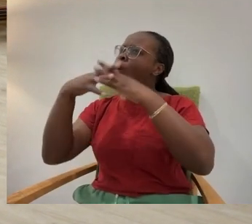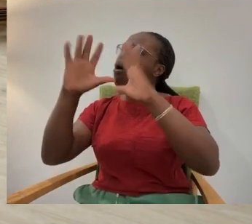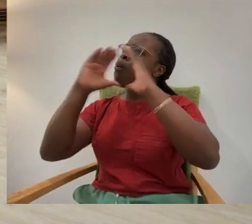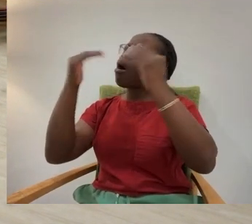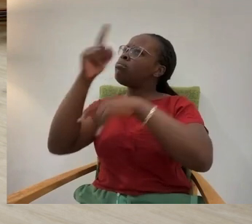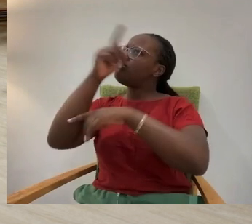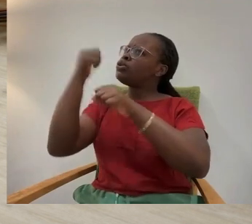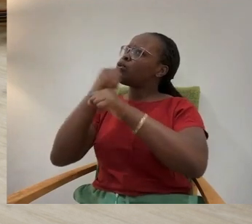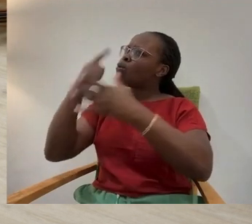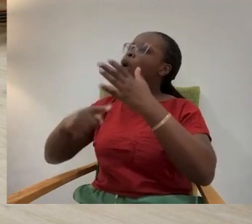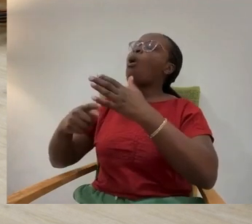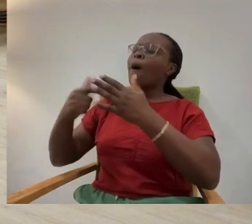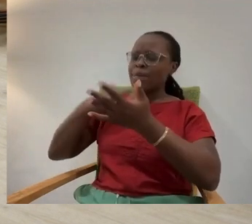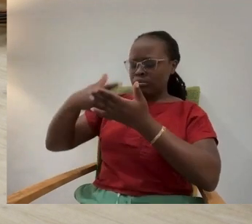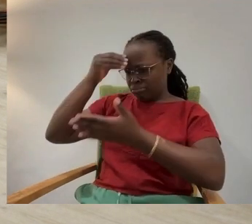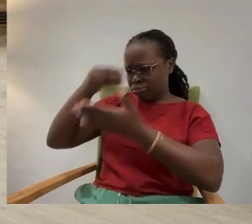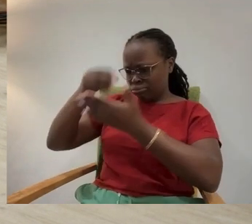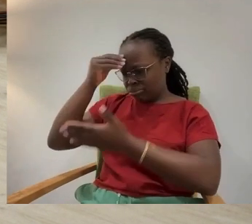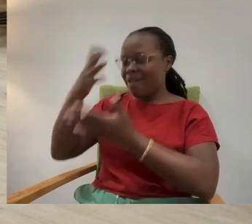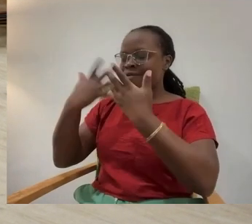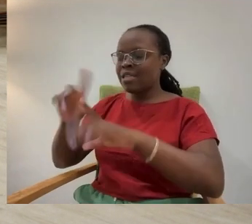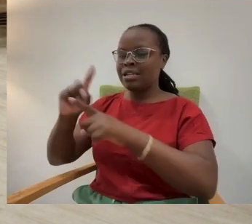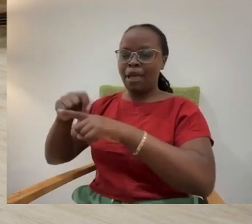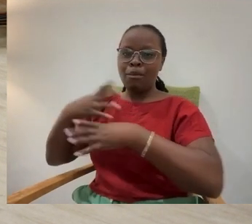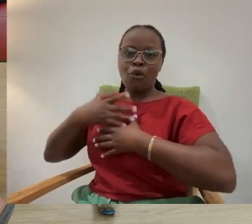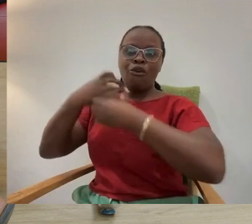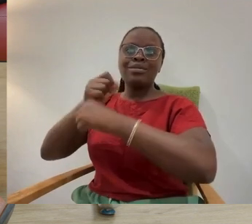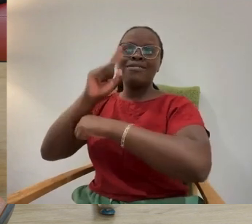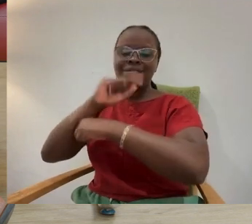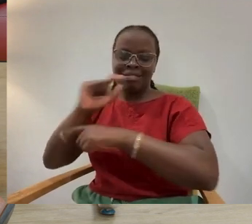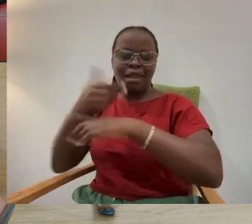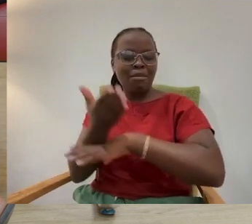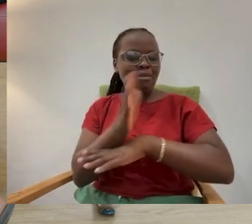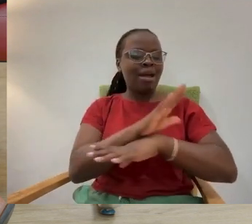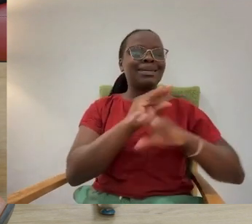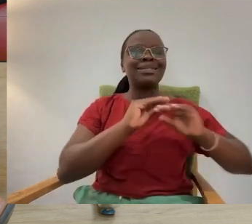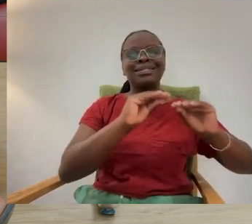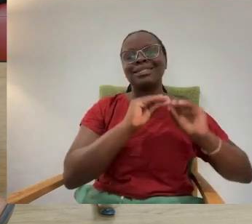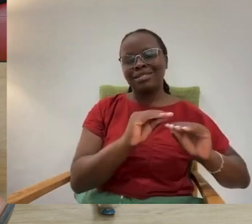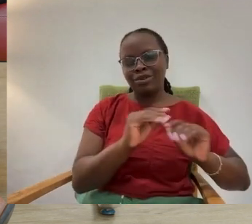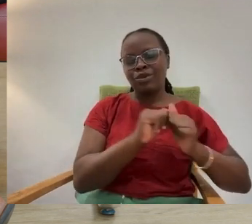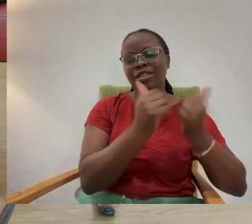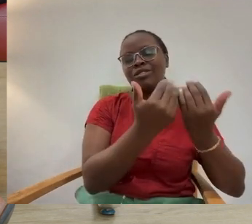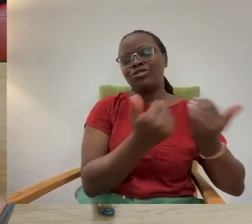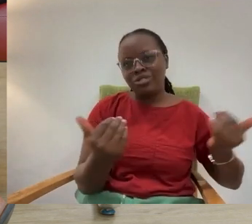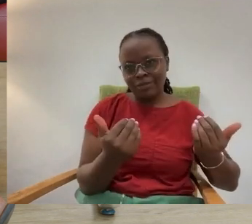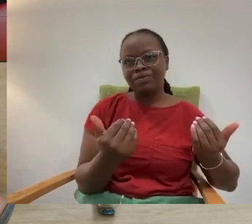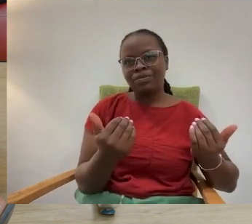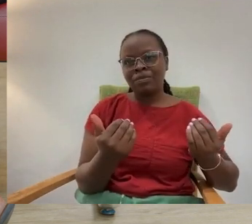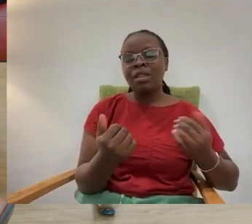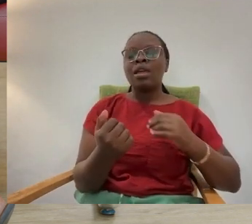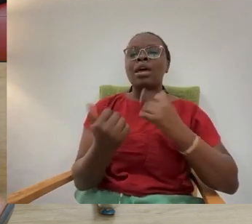Africa, teachers in Nigeria. They can even take some of those resources and be able to share it with their own students to gauge